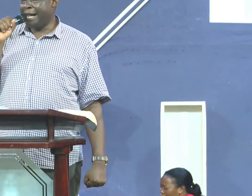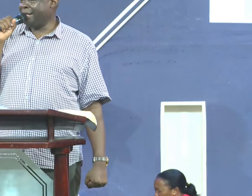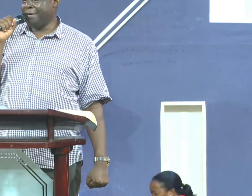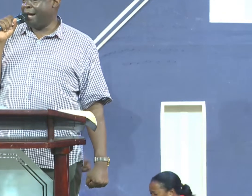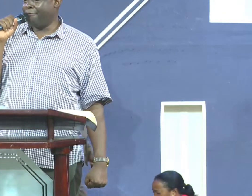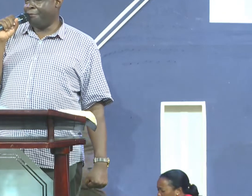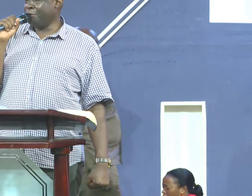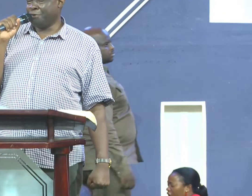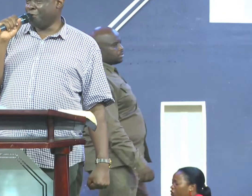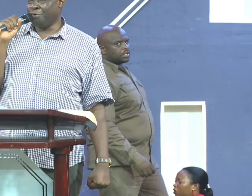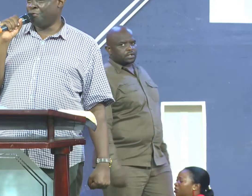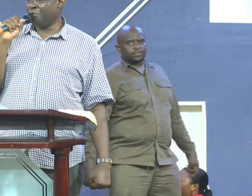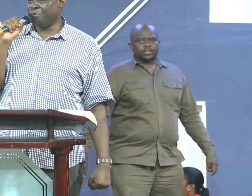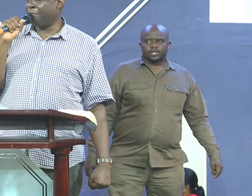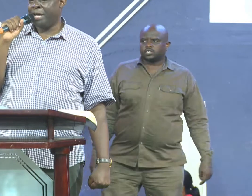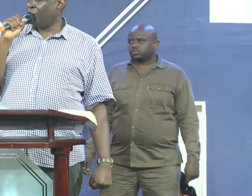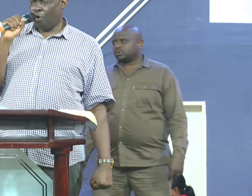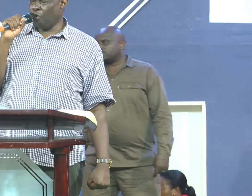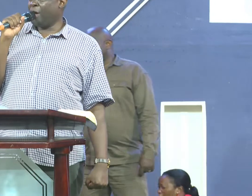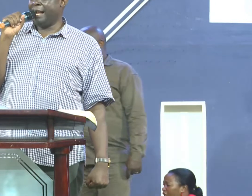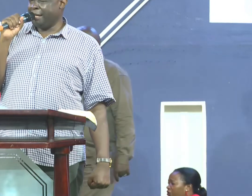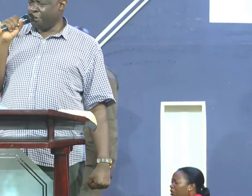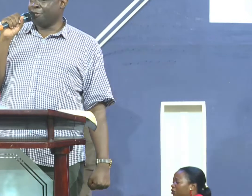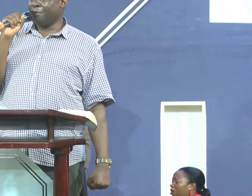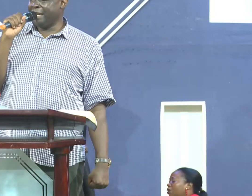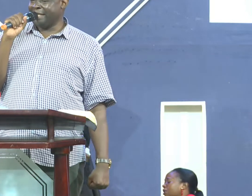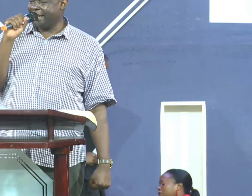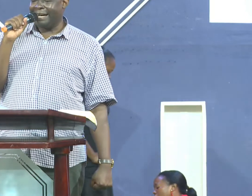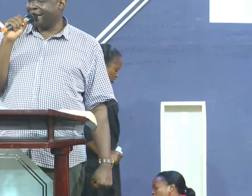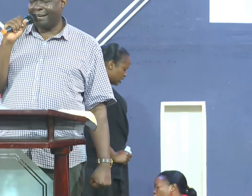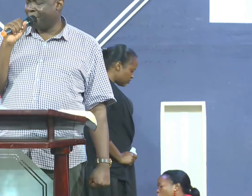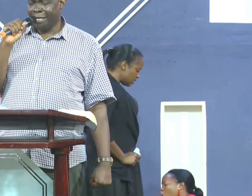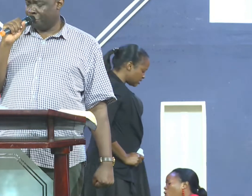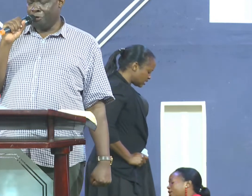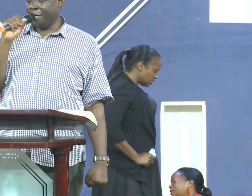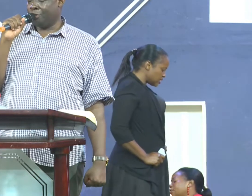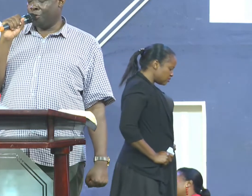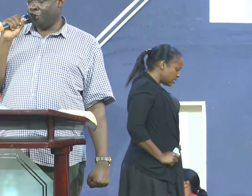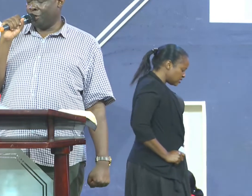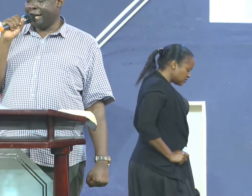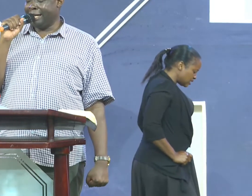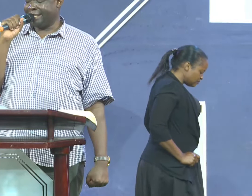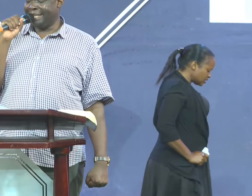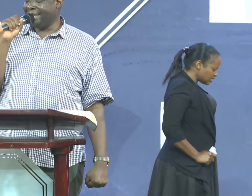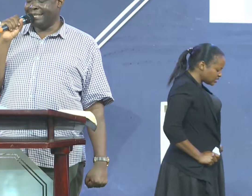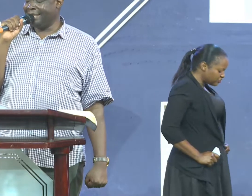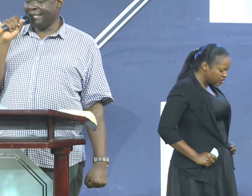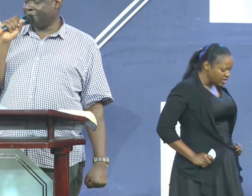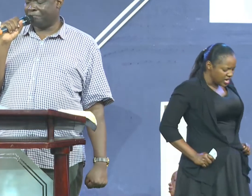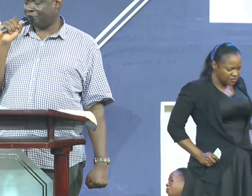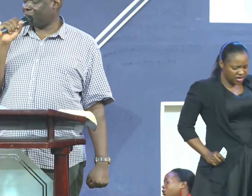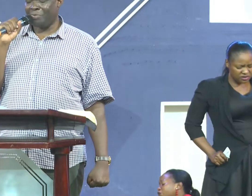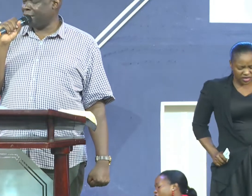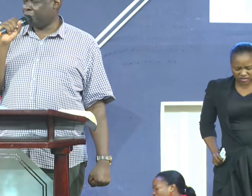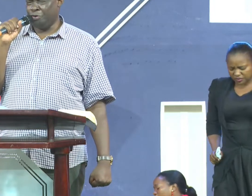nga byali byava mu ggulu olwaleero tubiyita tubikuula nate